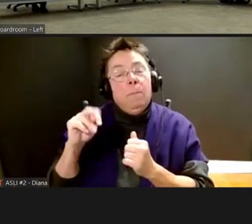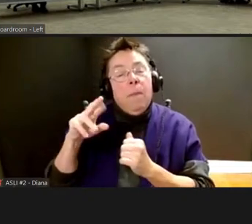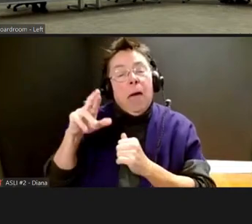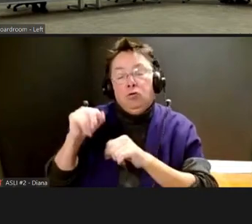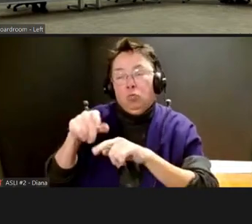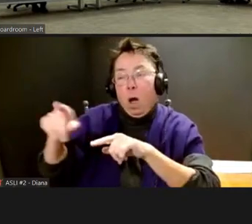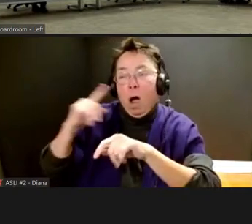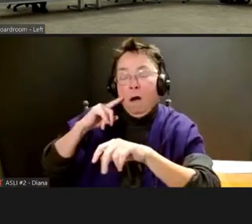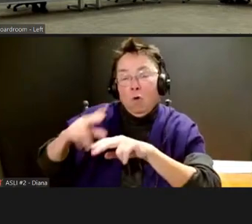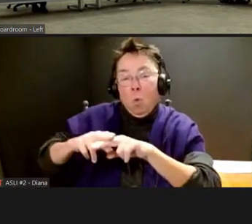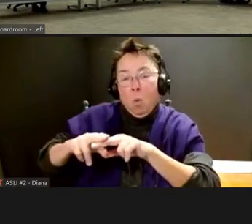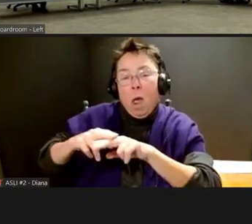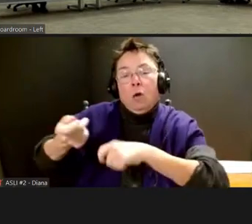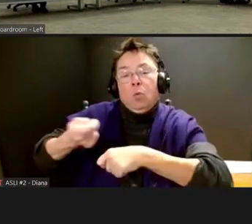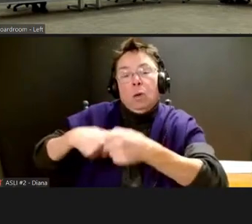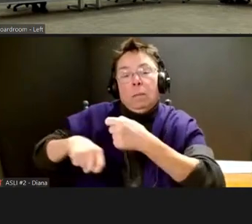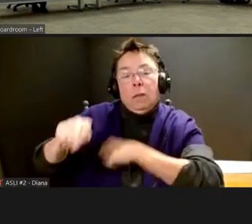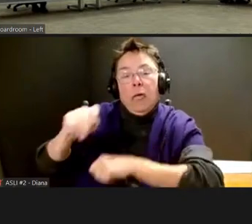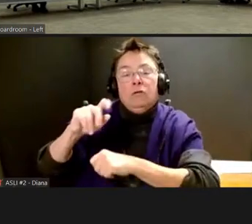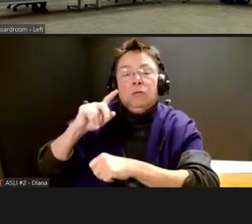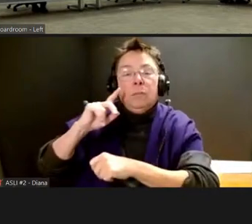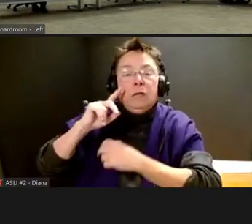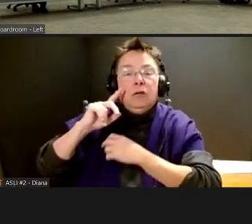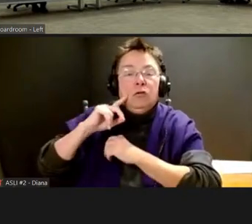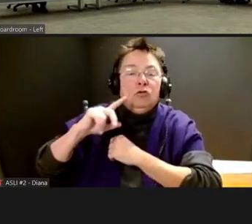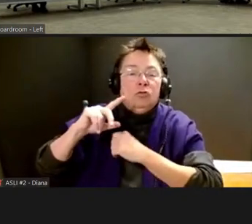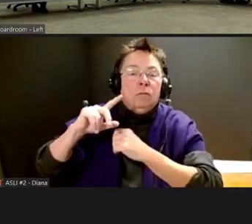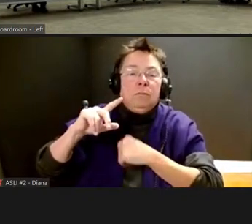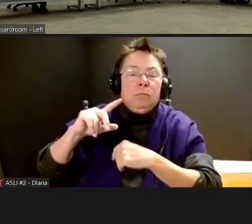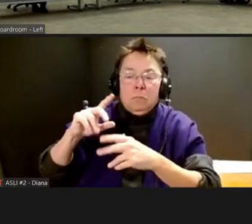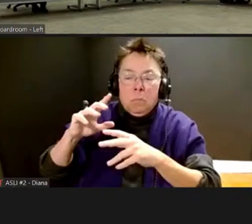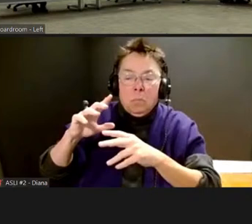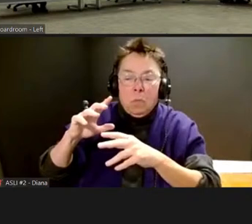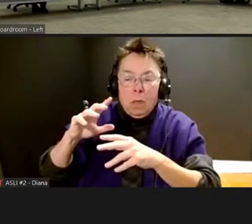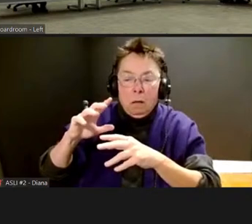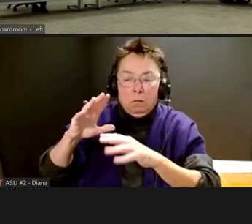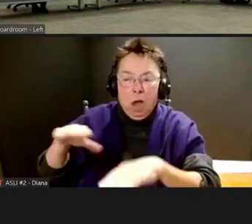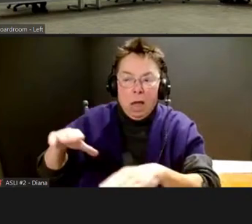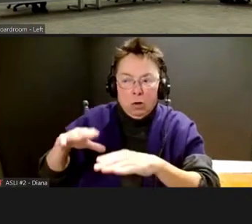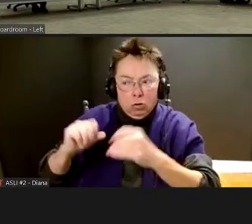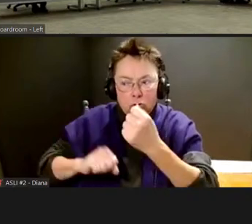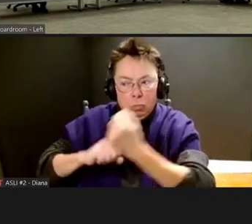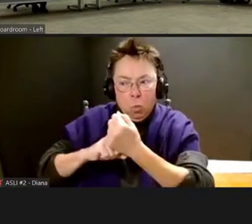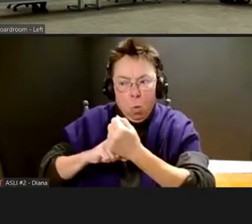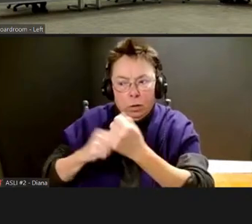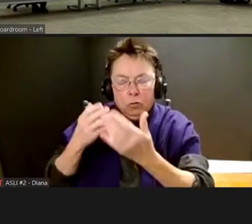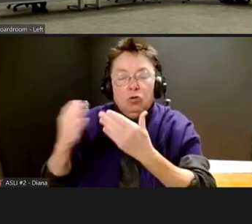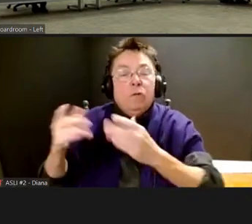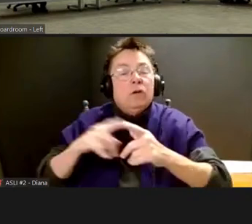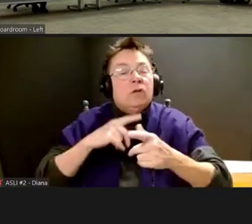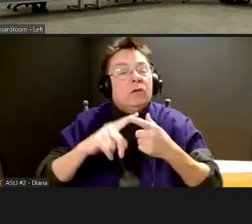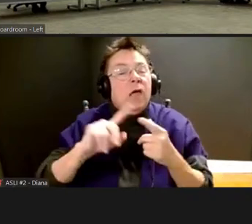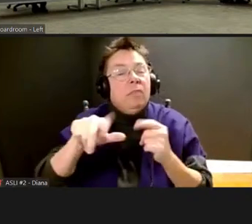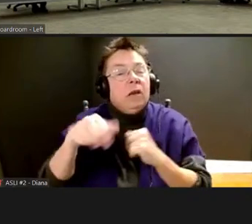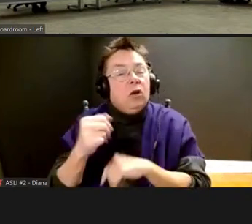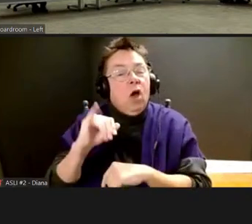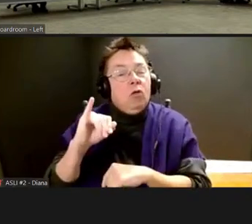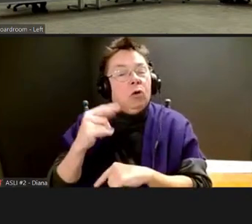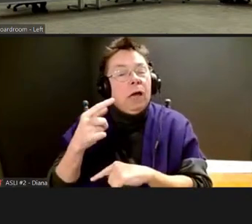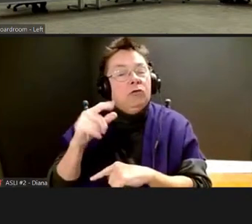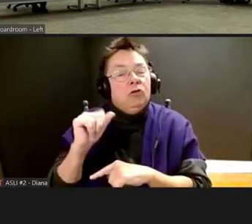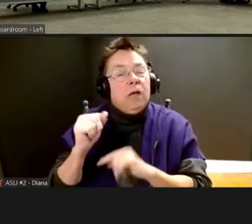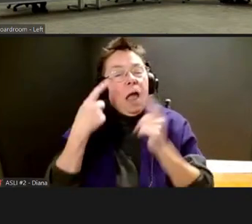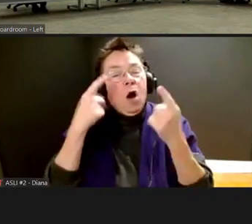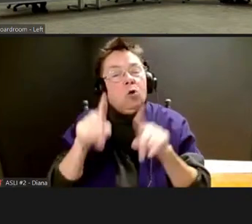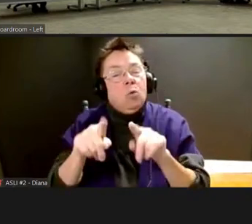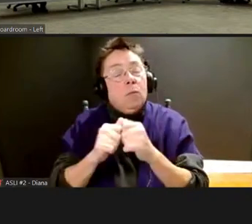rail replacement shuttle bus services. An ordinance authorizing an intergovernmental agreement with